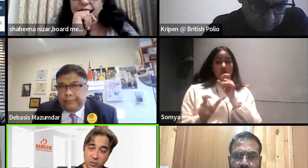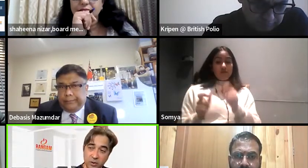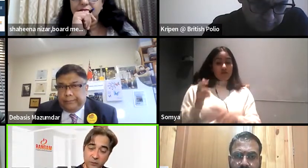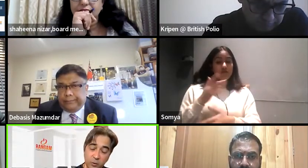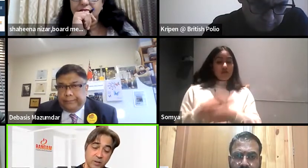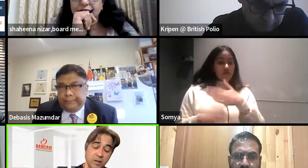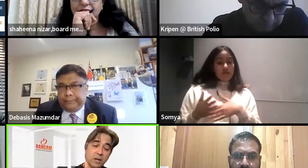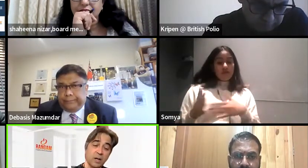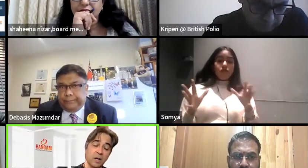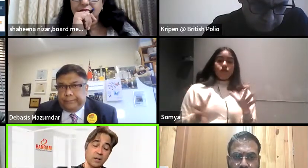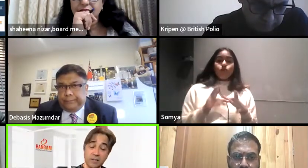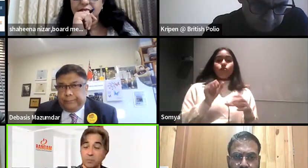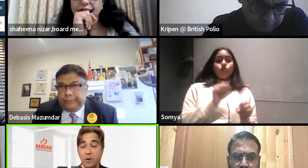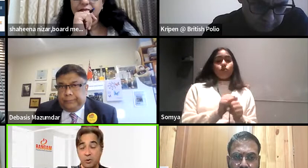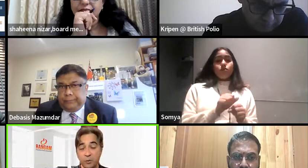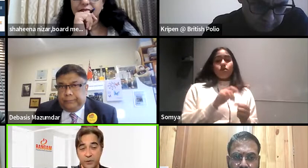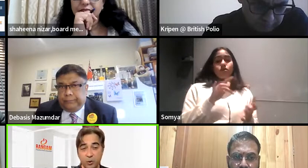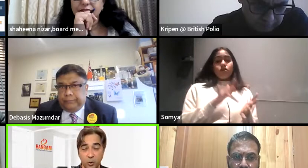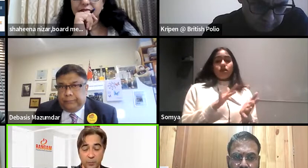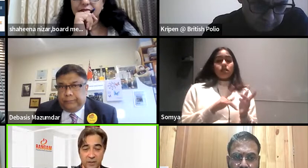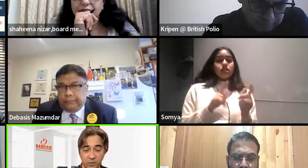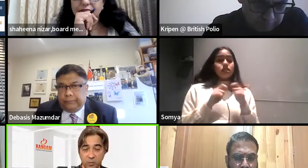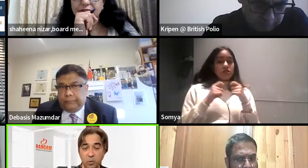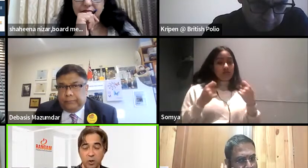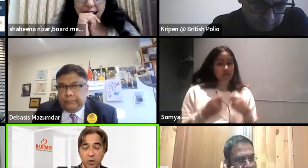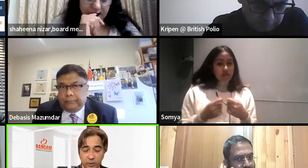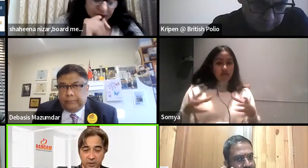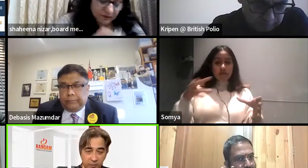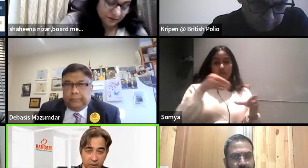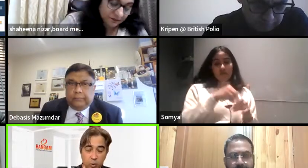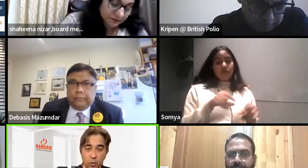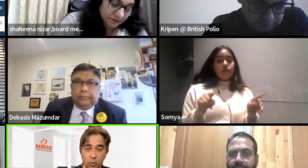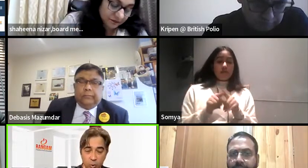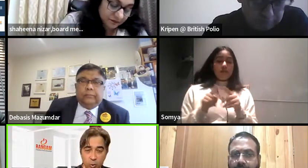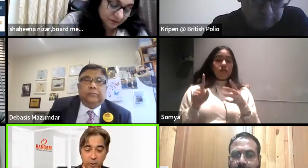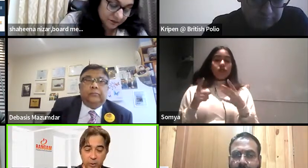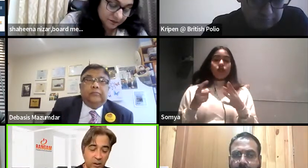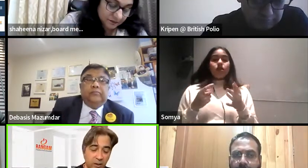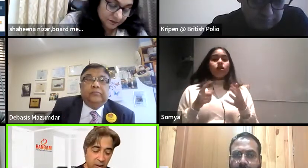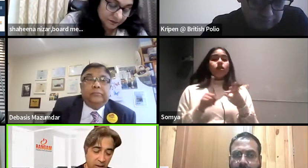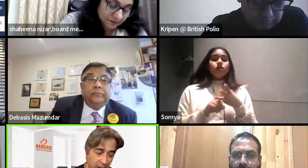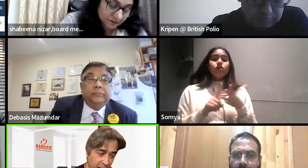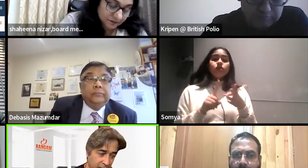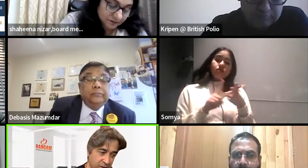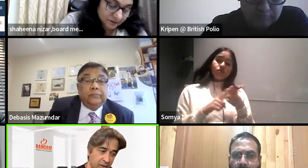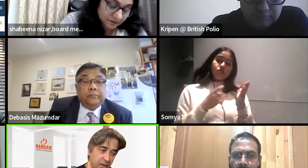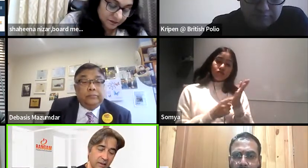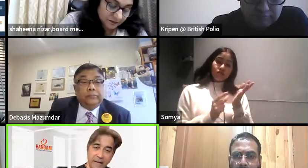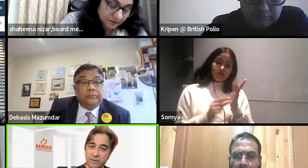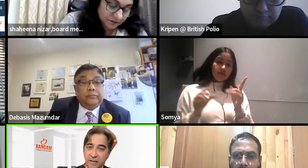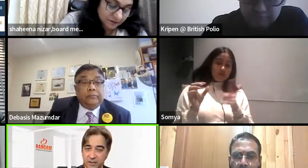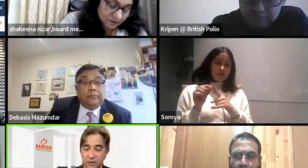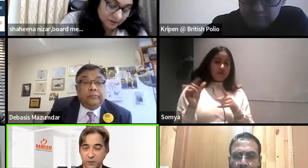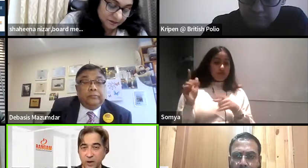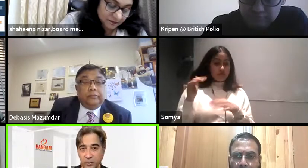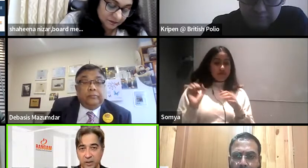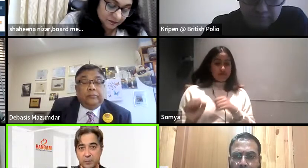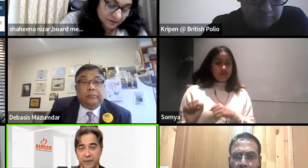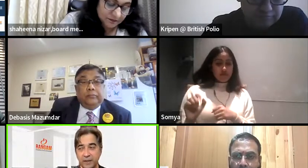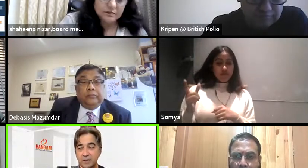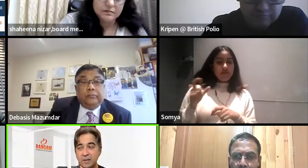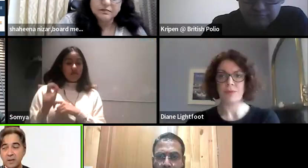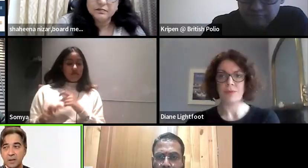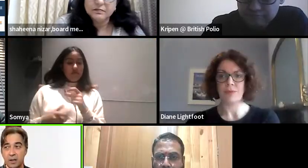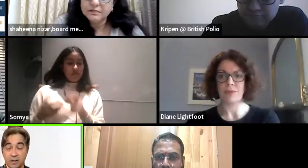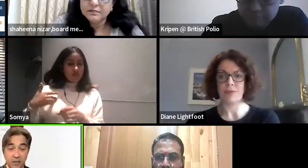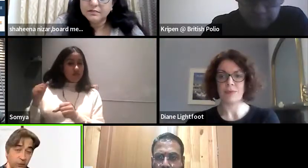as a workforce. Some part of Europe, as we work with some of the global large life sciences pharma